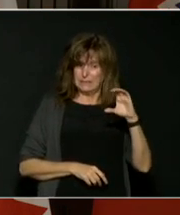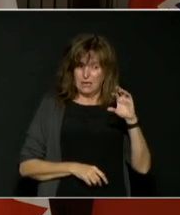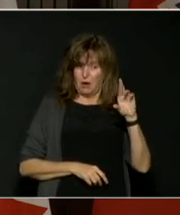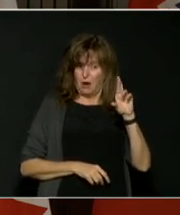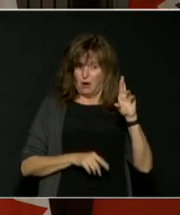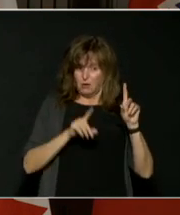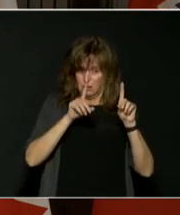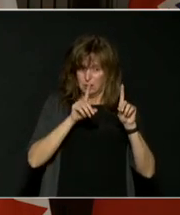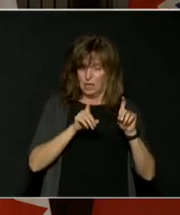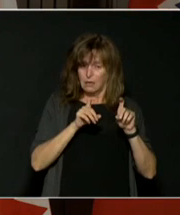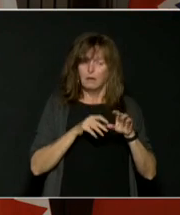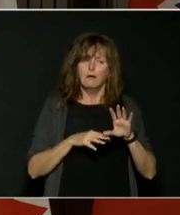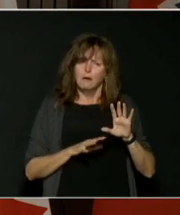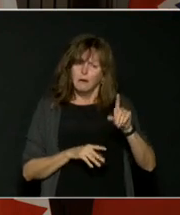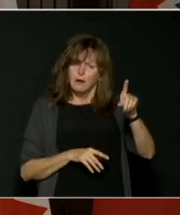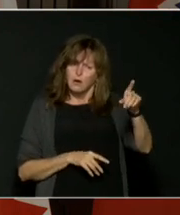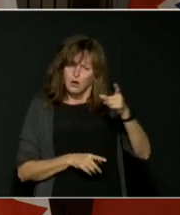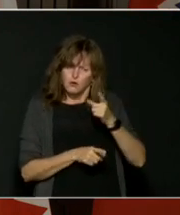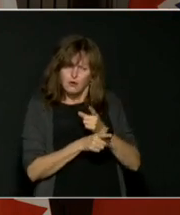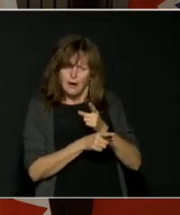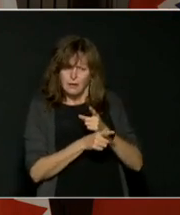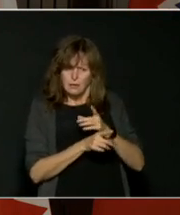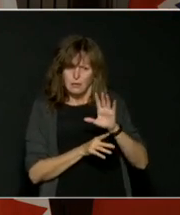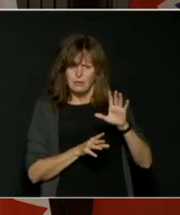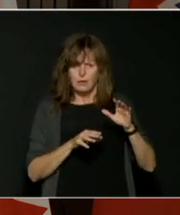mechanisms or methods of collecting the sample, and the